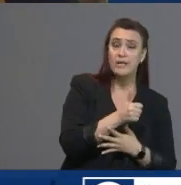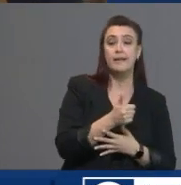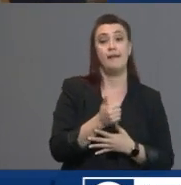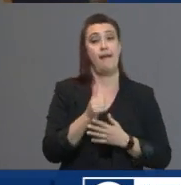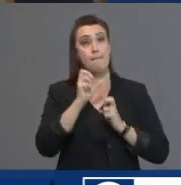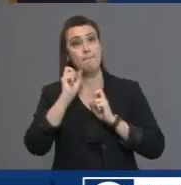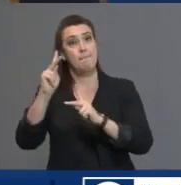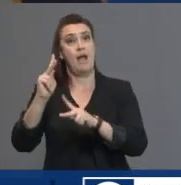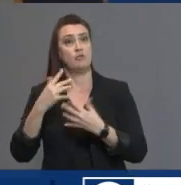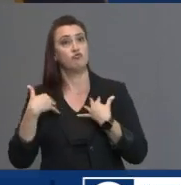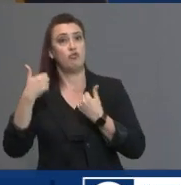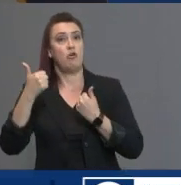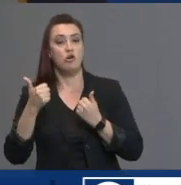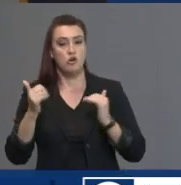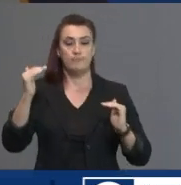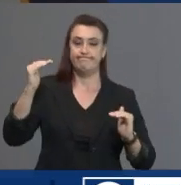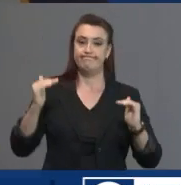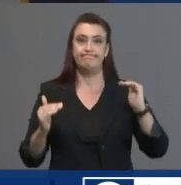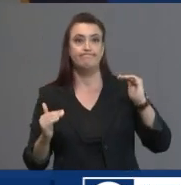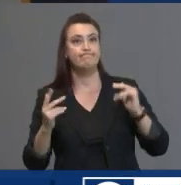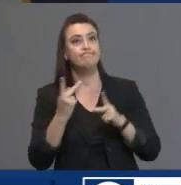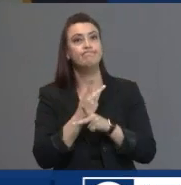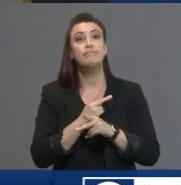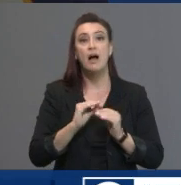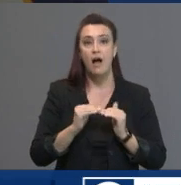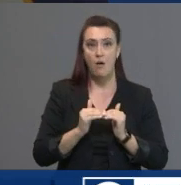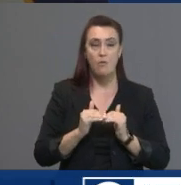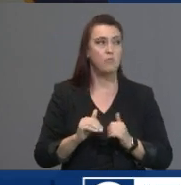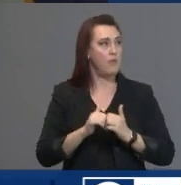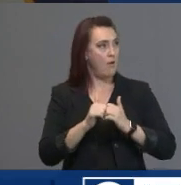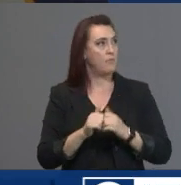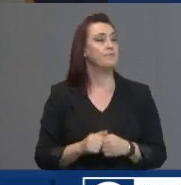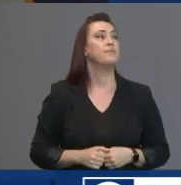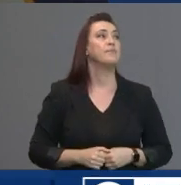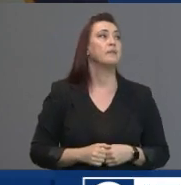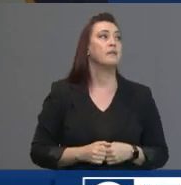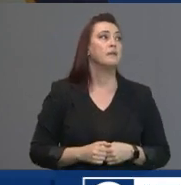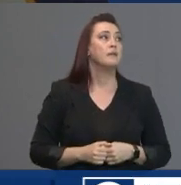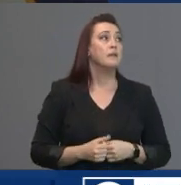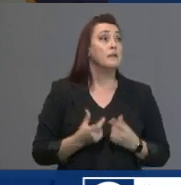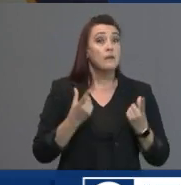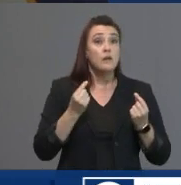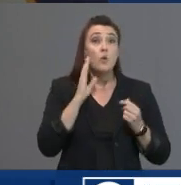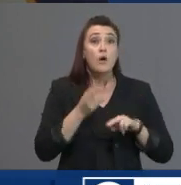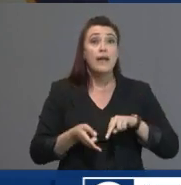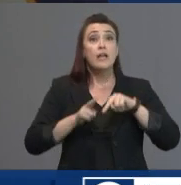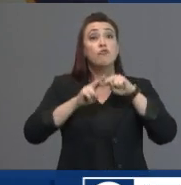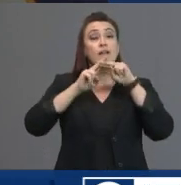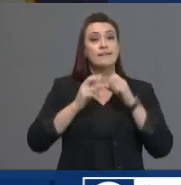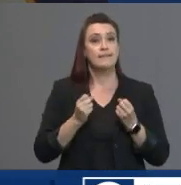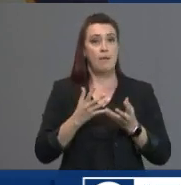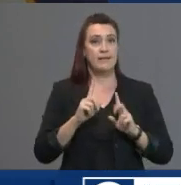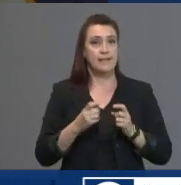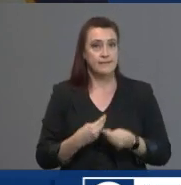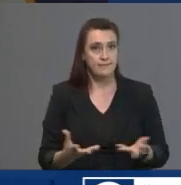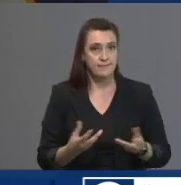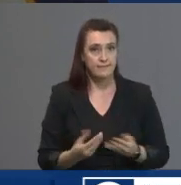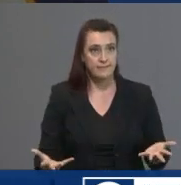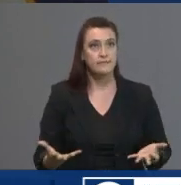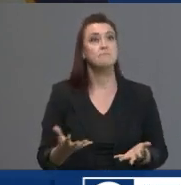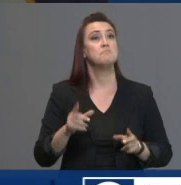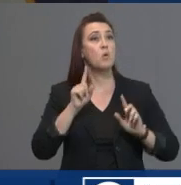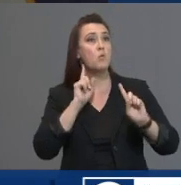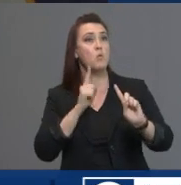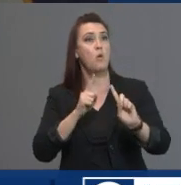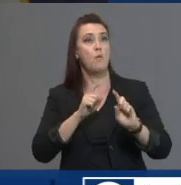return stronger. We're going to increase testing to return in May while maintaining strong